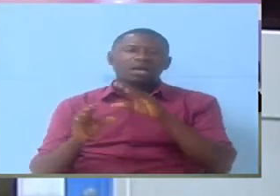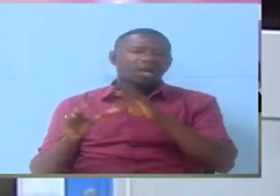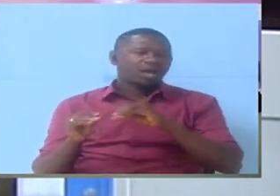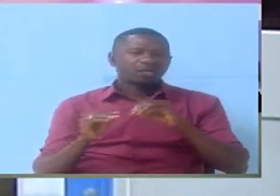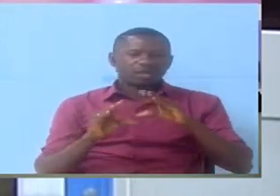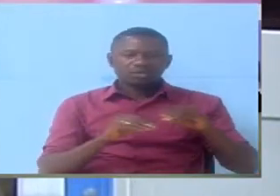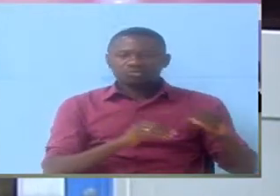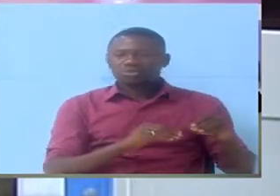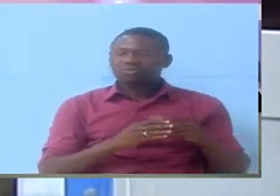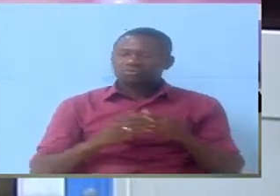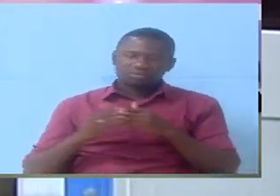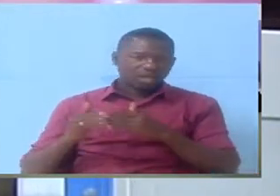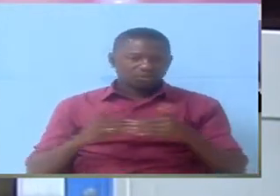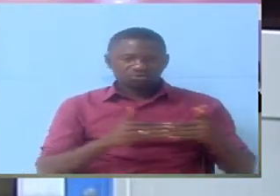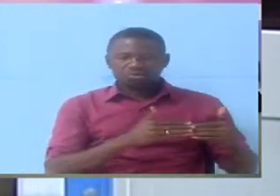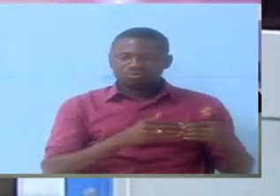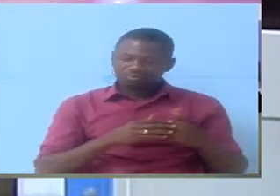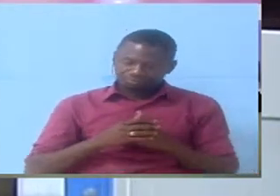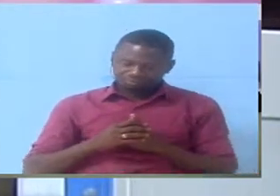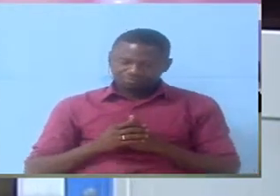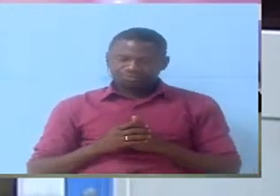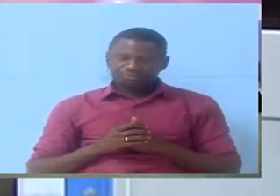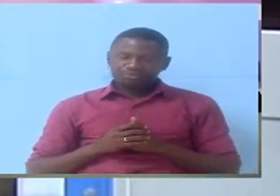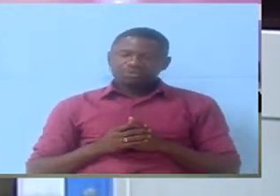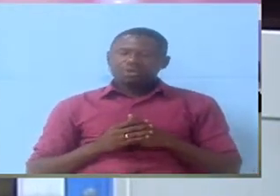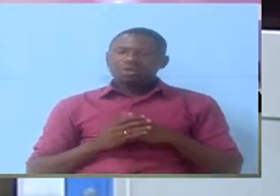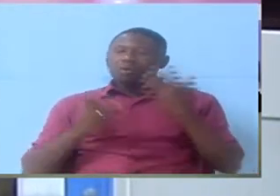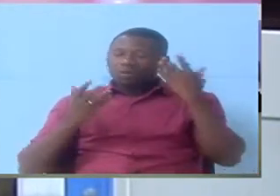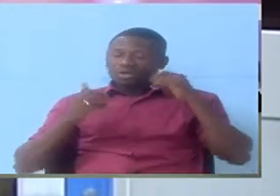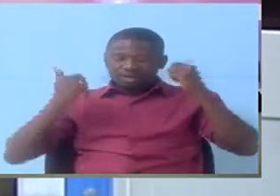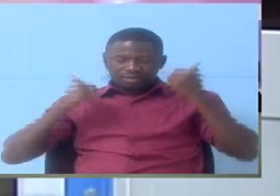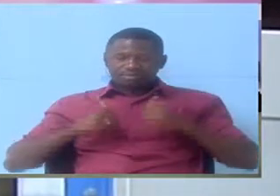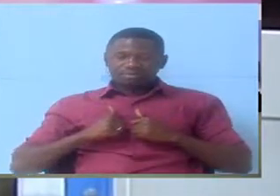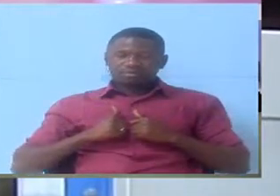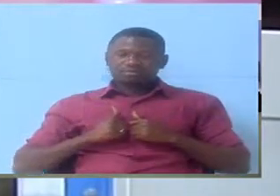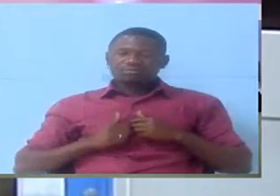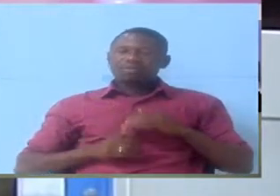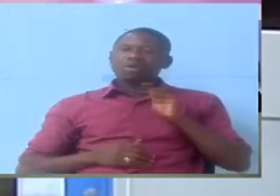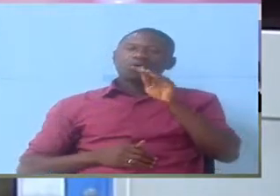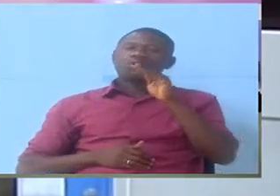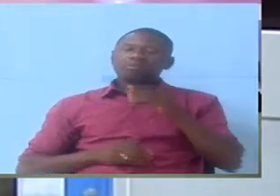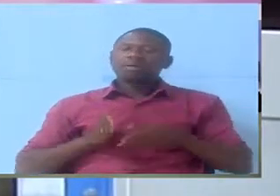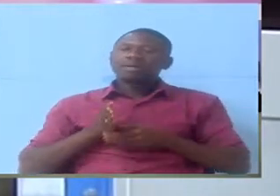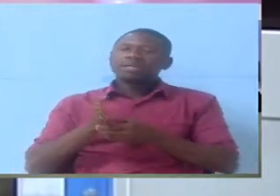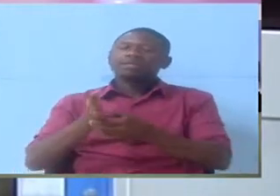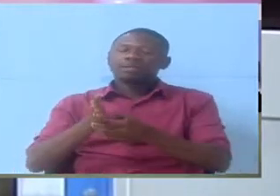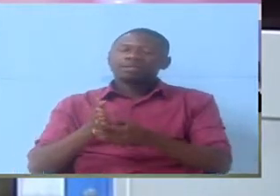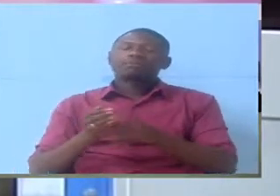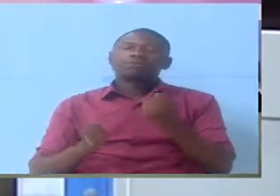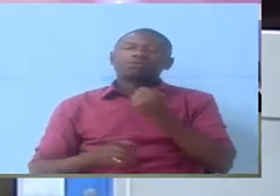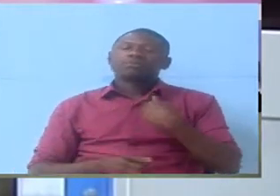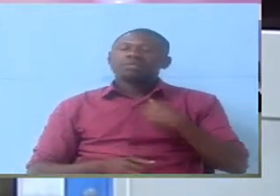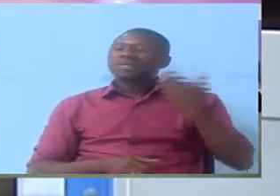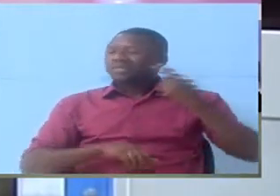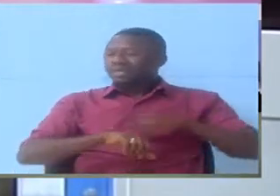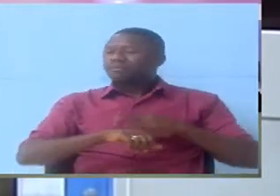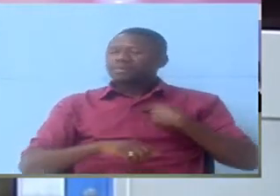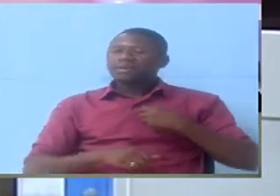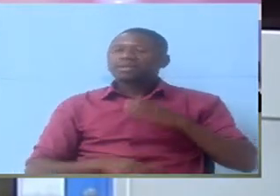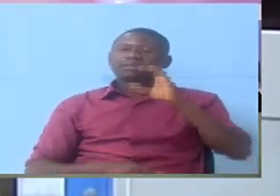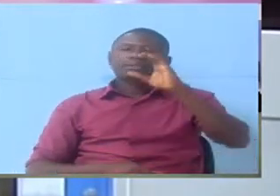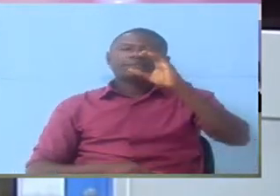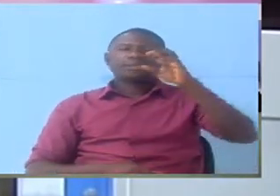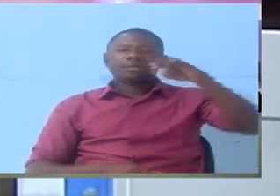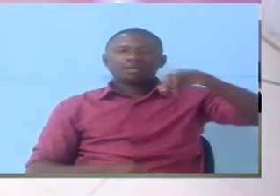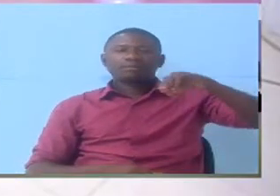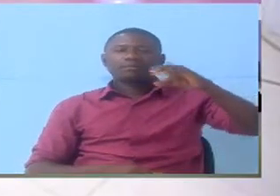keta, I called my commanders. Nana nyatongo lu kumandi commandalu. A CMC. Wairi ntelom CMC ti watumo. You are